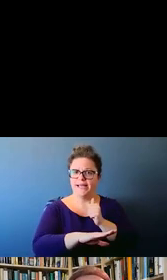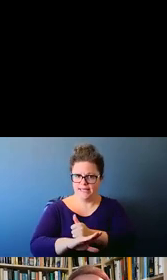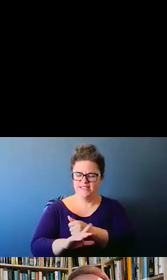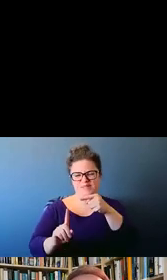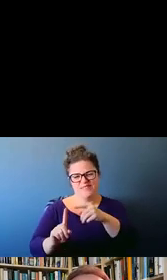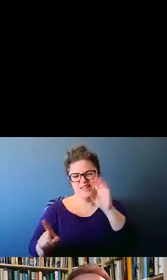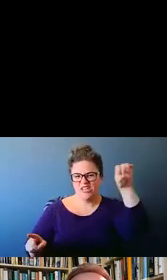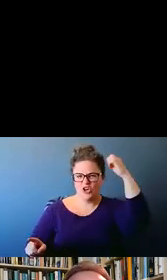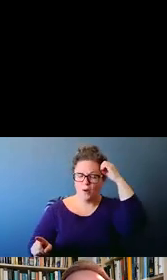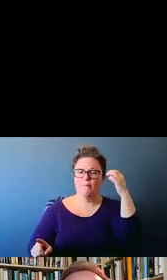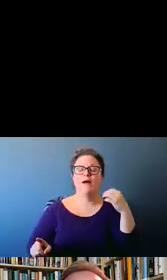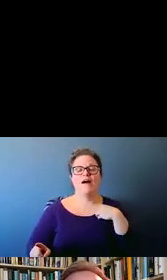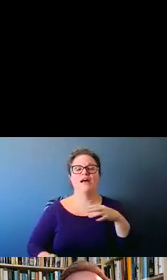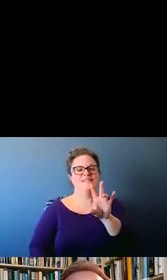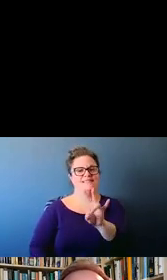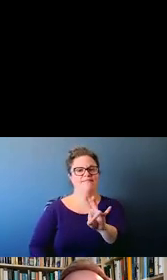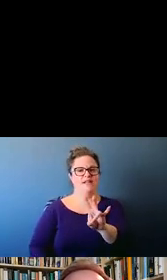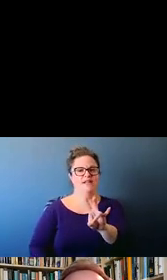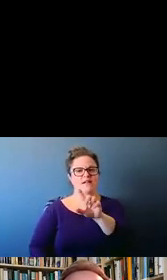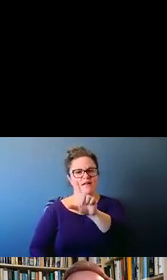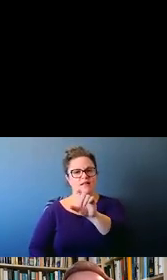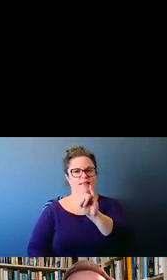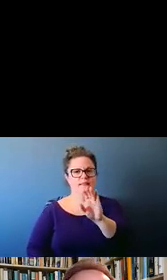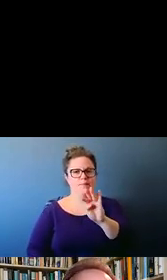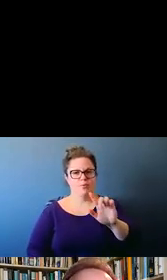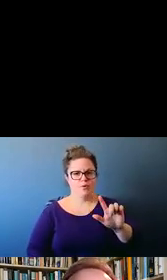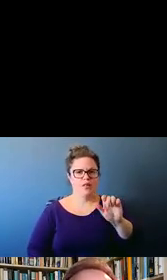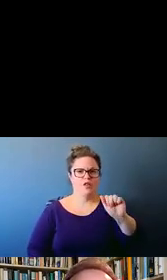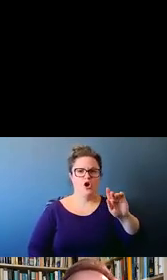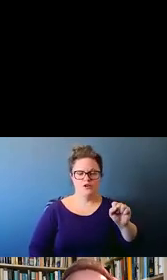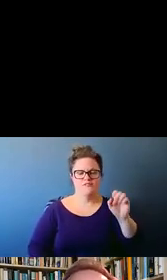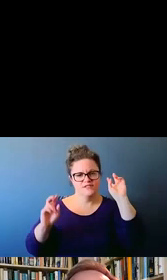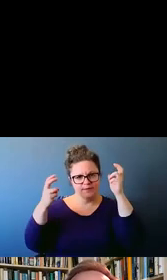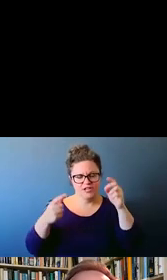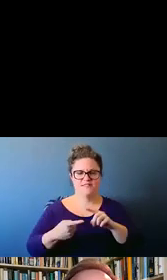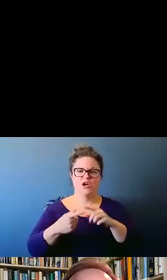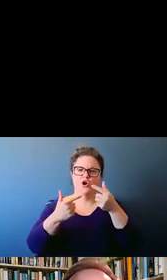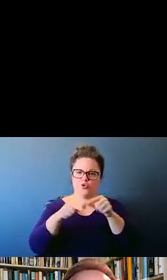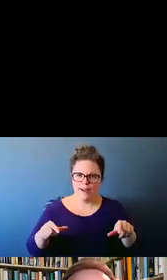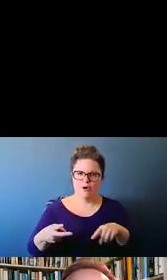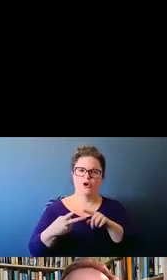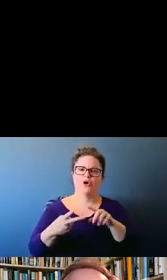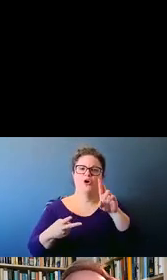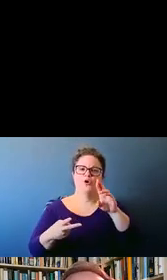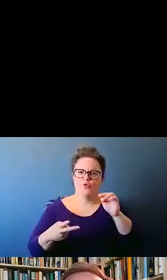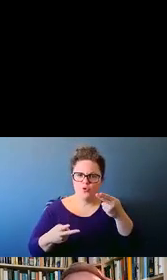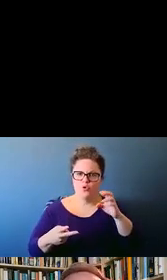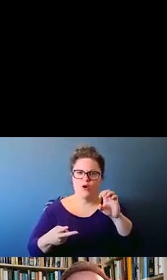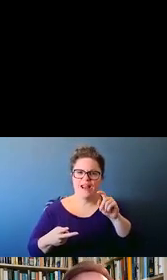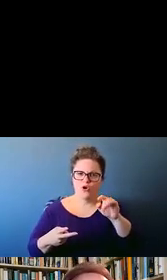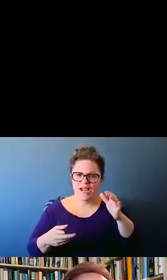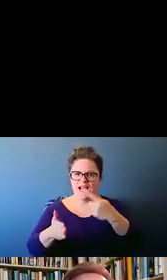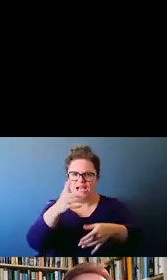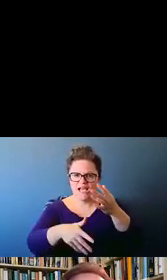were seven liberal arts subjects. So grammar, rhetoric, logic, geometry,